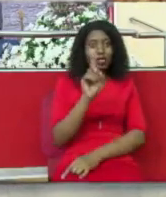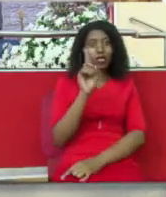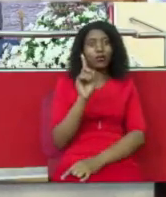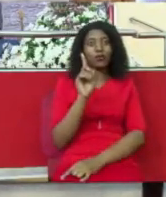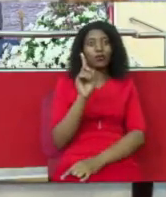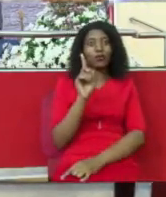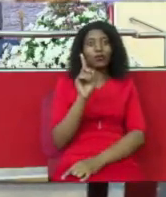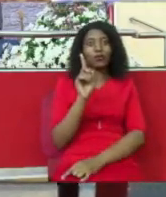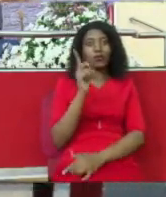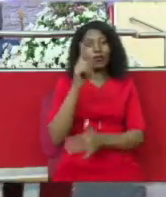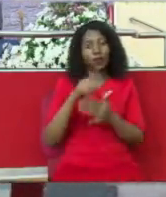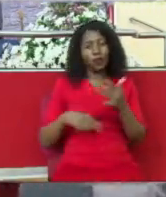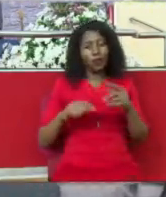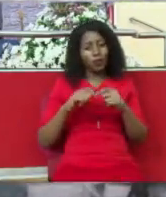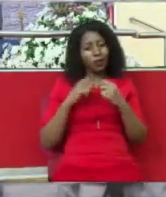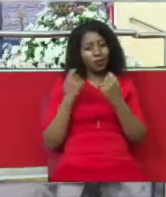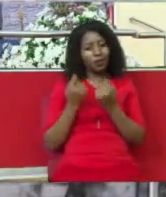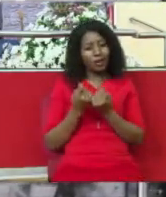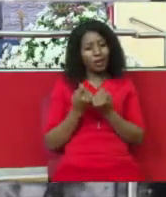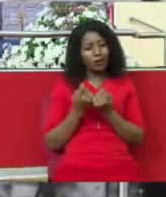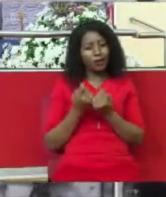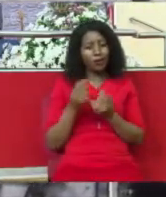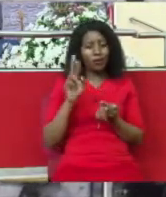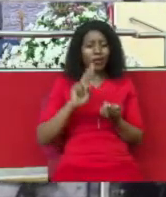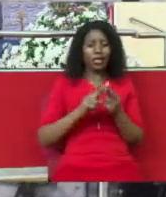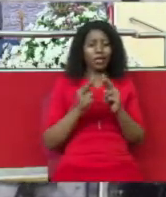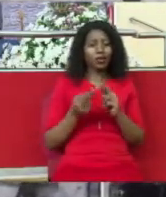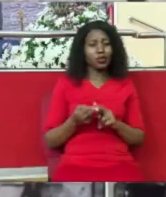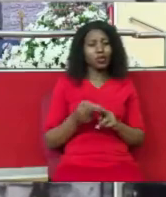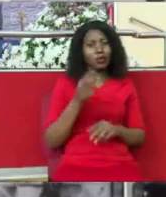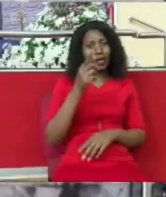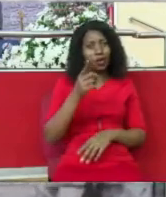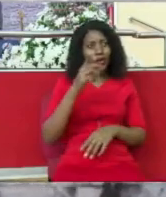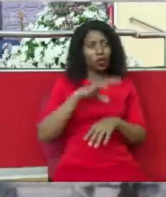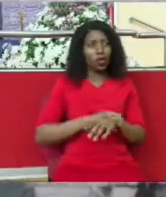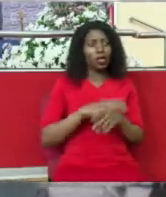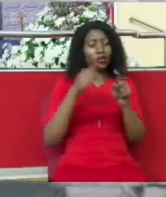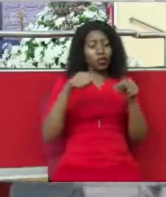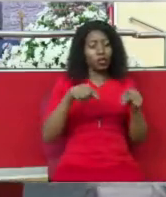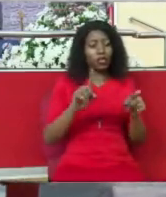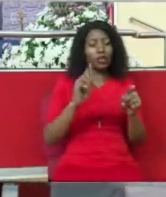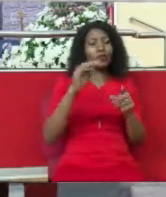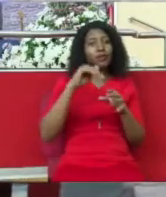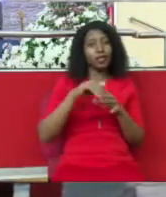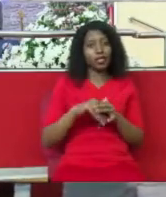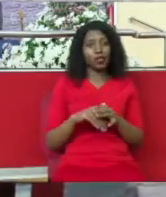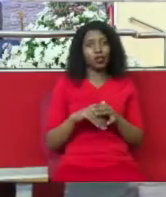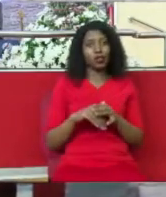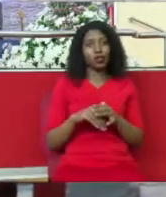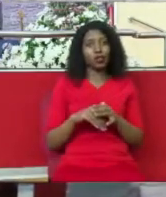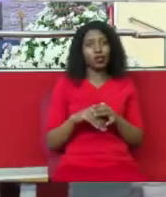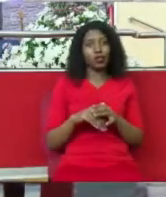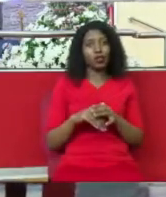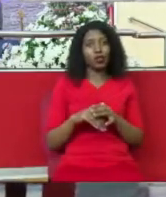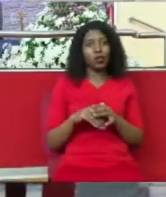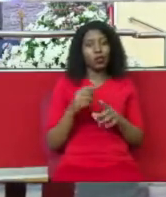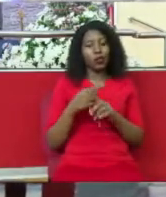what kind of relationships have I gotten myself into, and are they in the will of the Father?